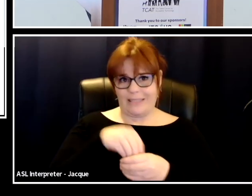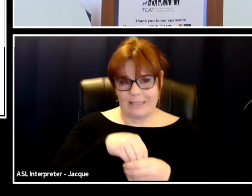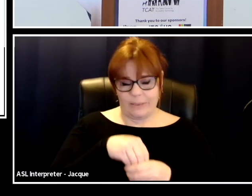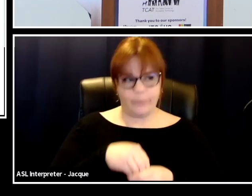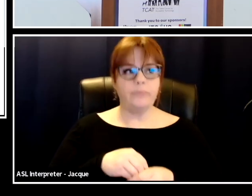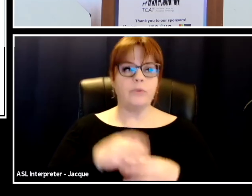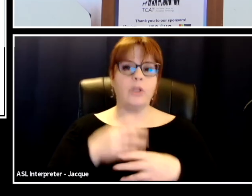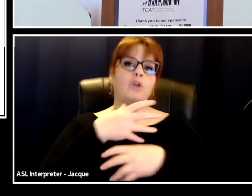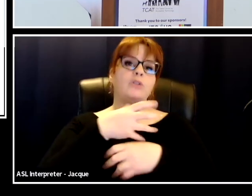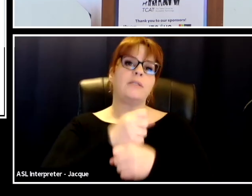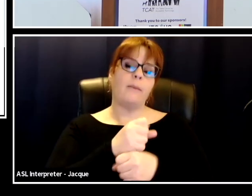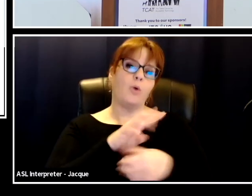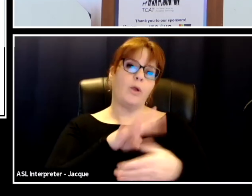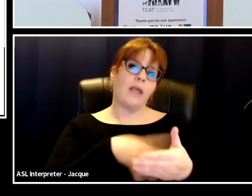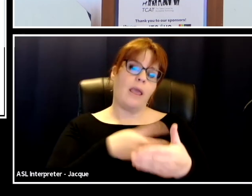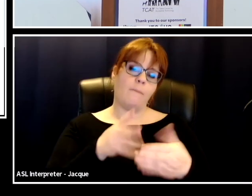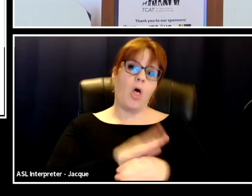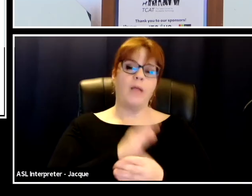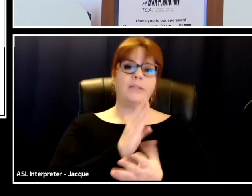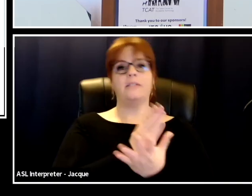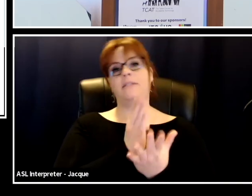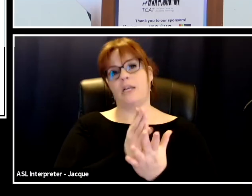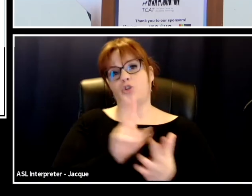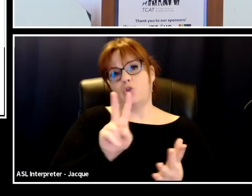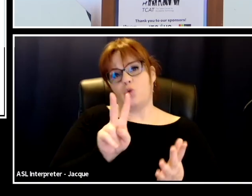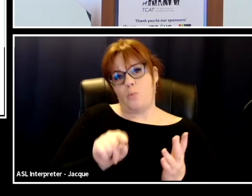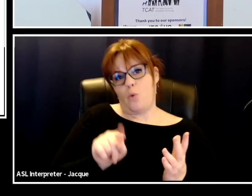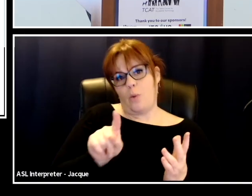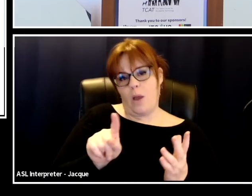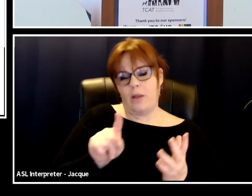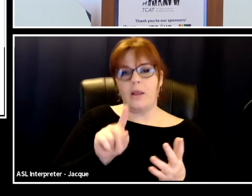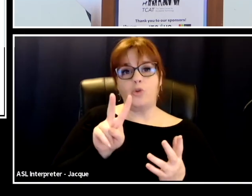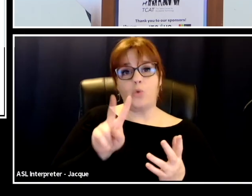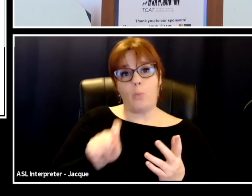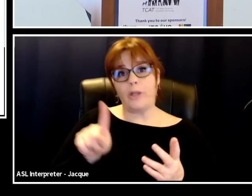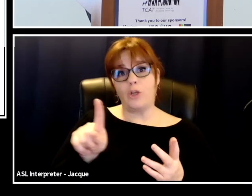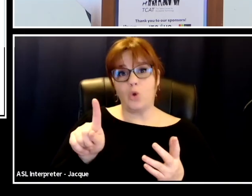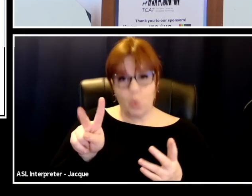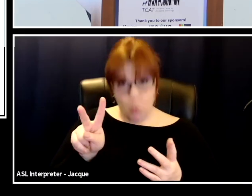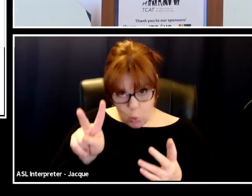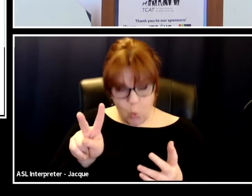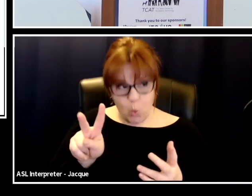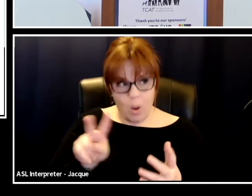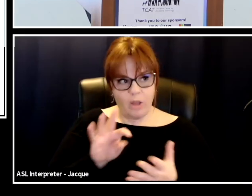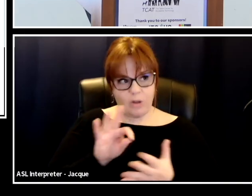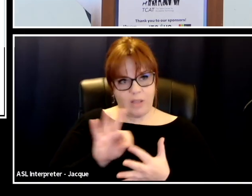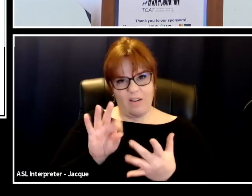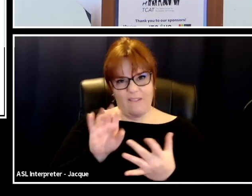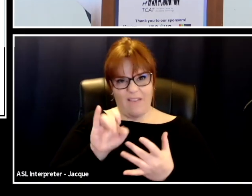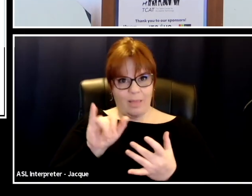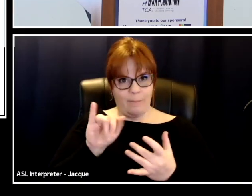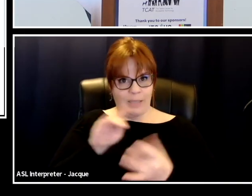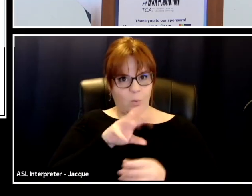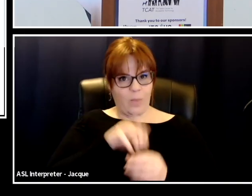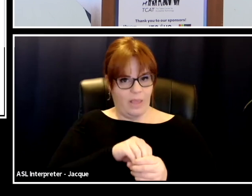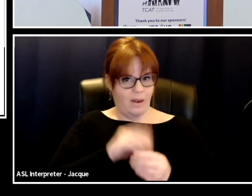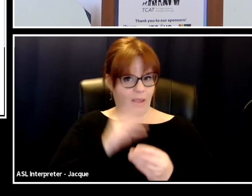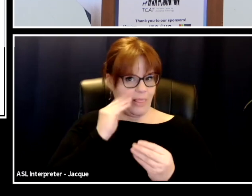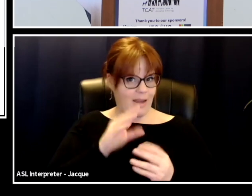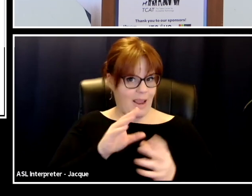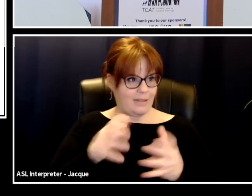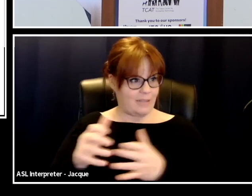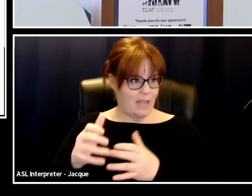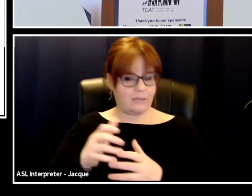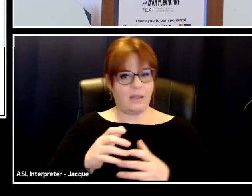summary table on section 2.1, and then 2.2, there's kind of a count of elements within the data sets, sidewalk,